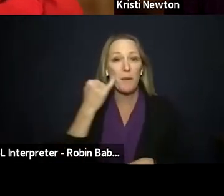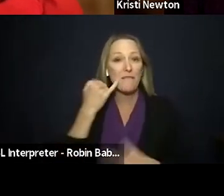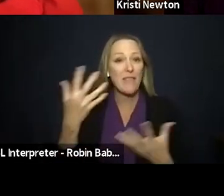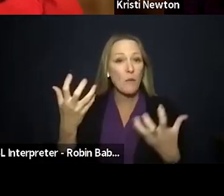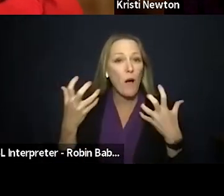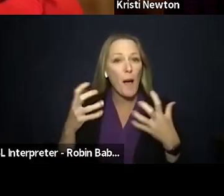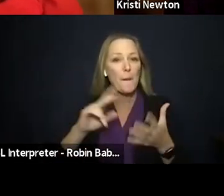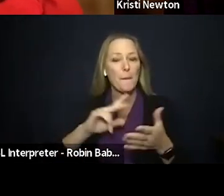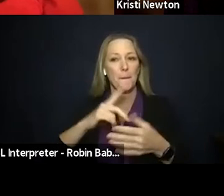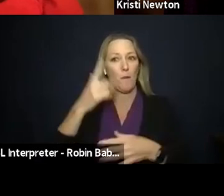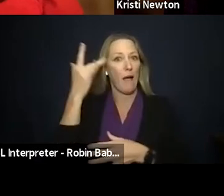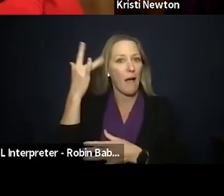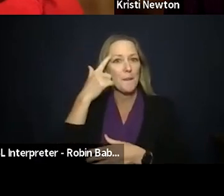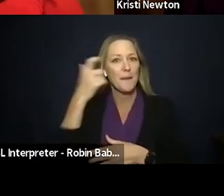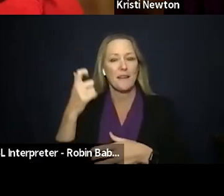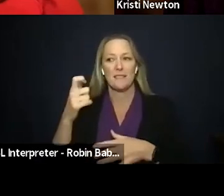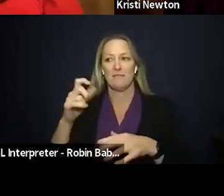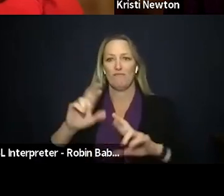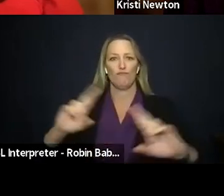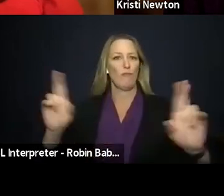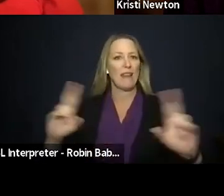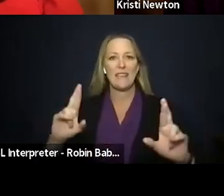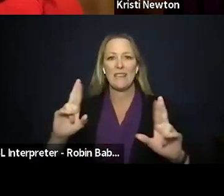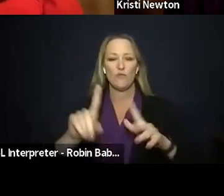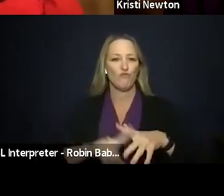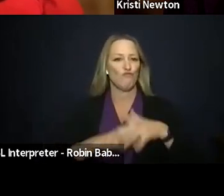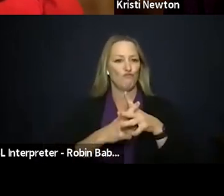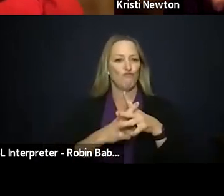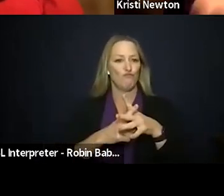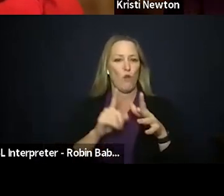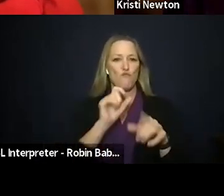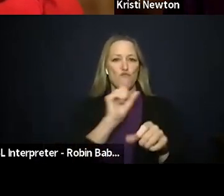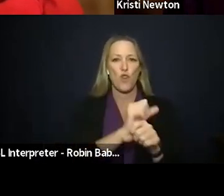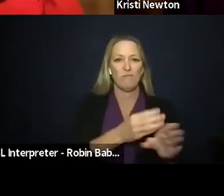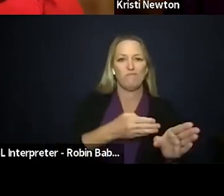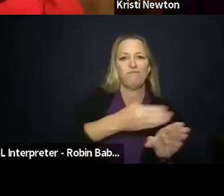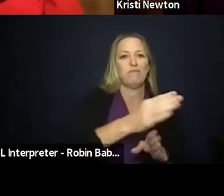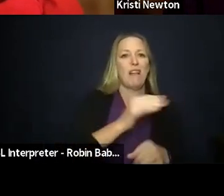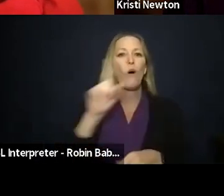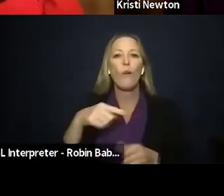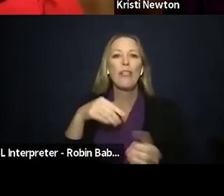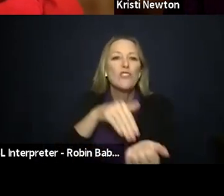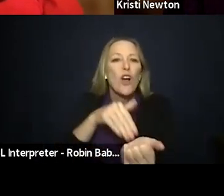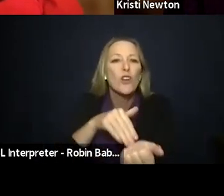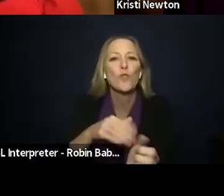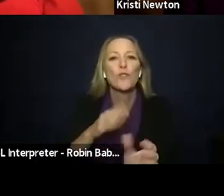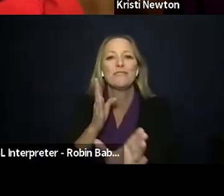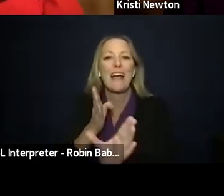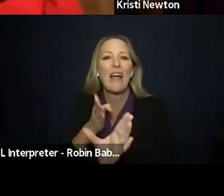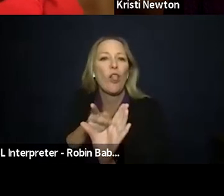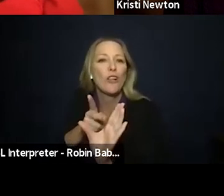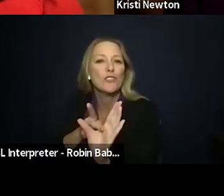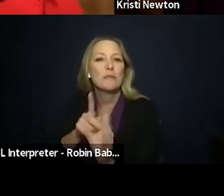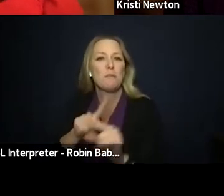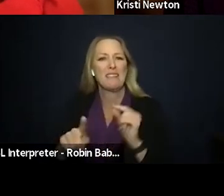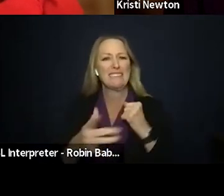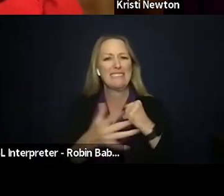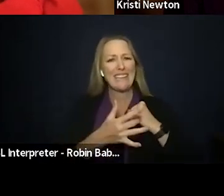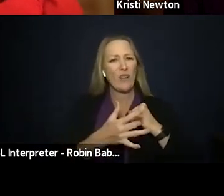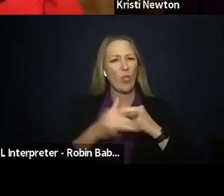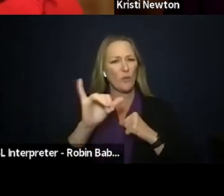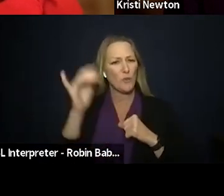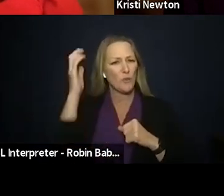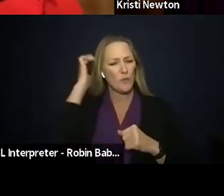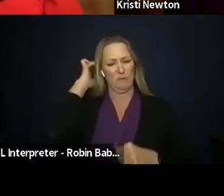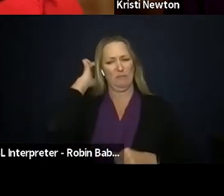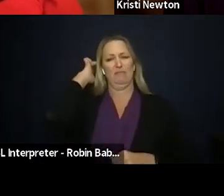prepared to go into many different fields not just becoming a doctor or a psychologist but so many technical fields as well and i you